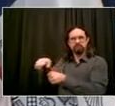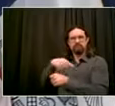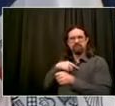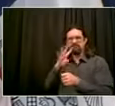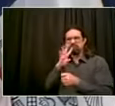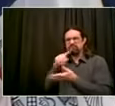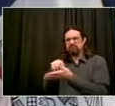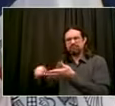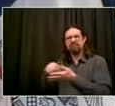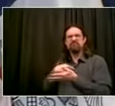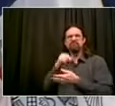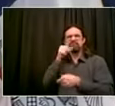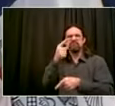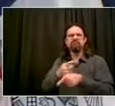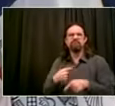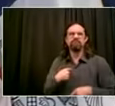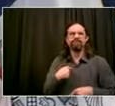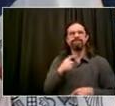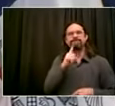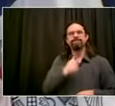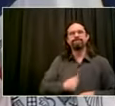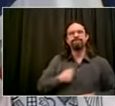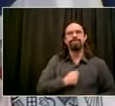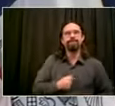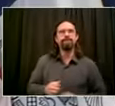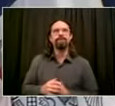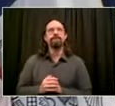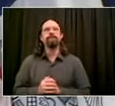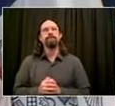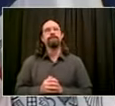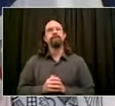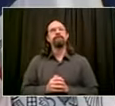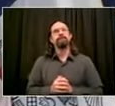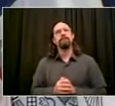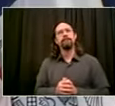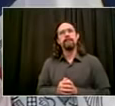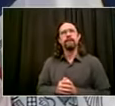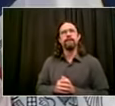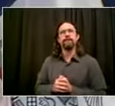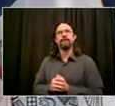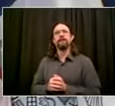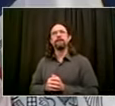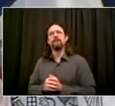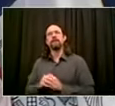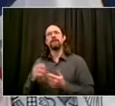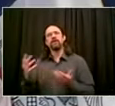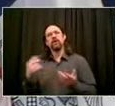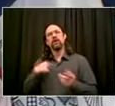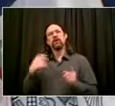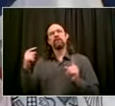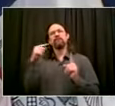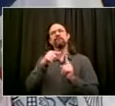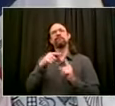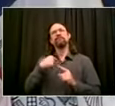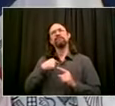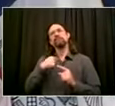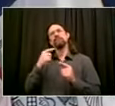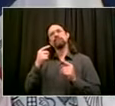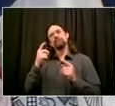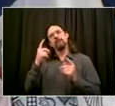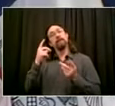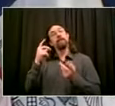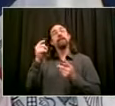why the information coming from the government is something they can have faith in, when there's been so many changes,